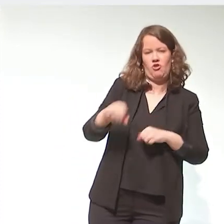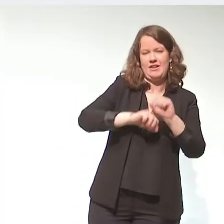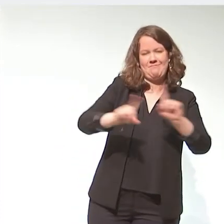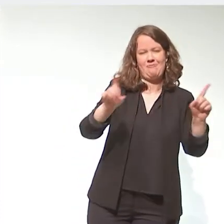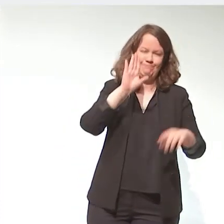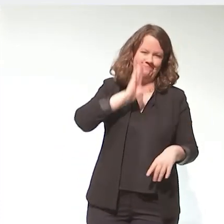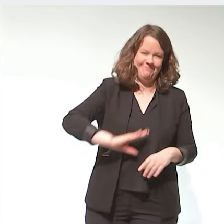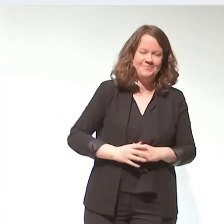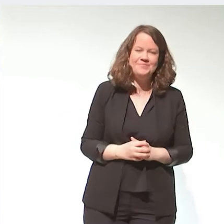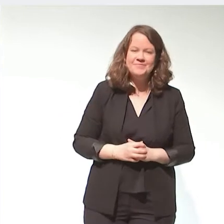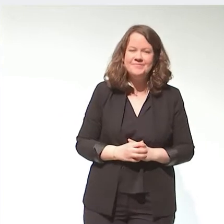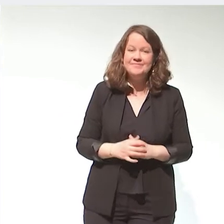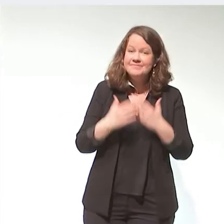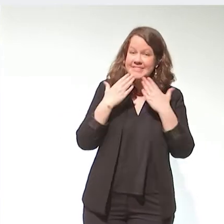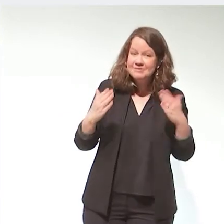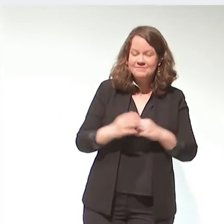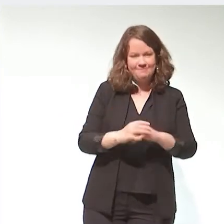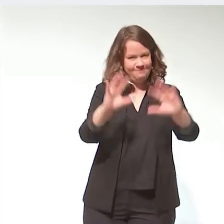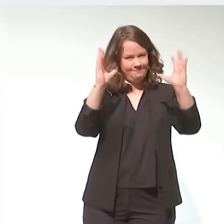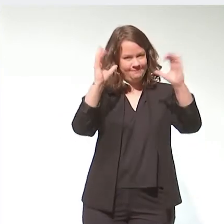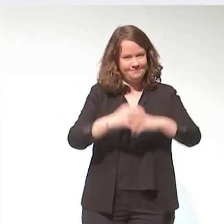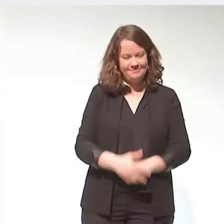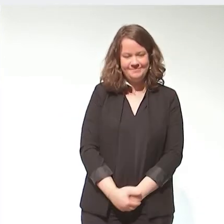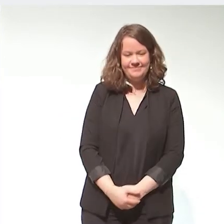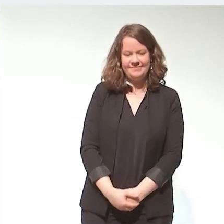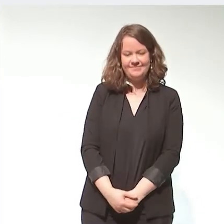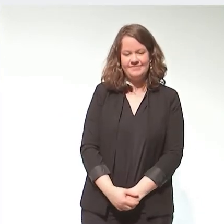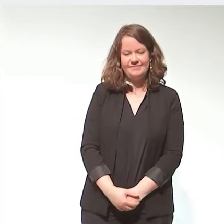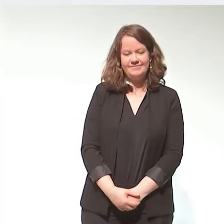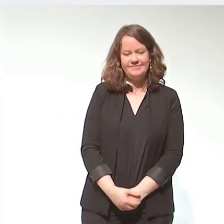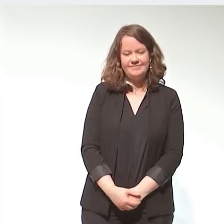nothing about us should be done without us. Thank you very much for your attention.